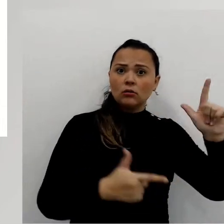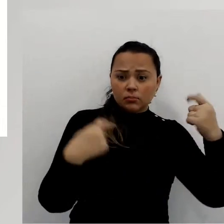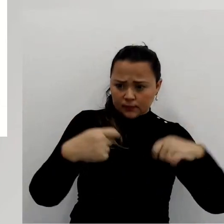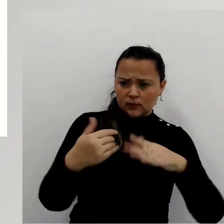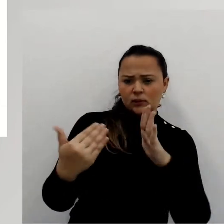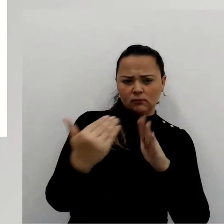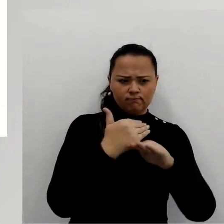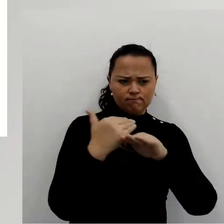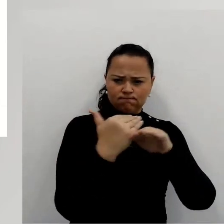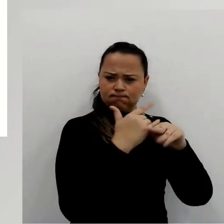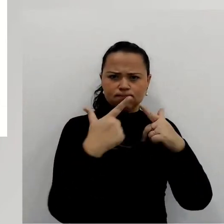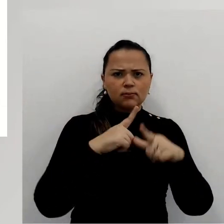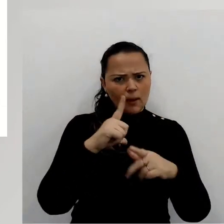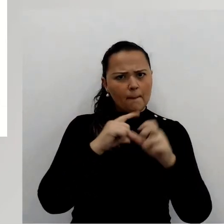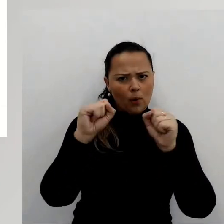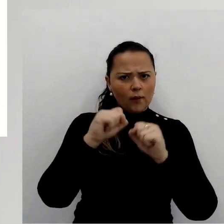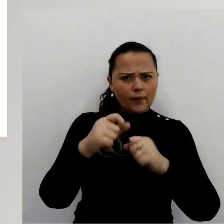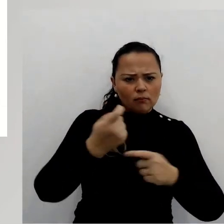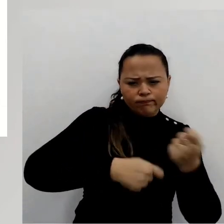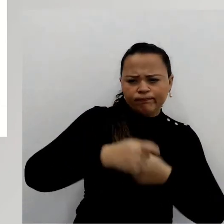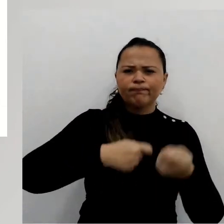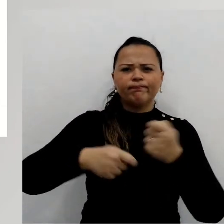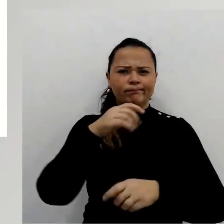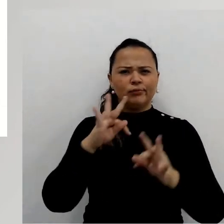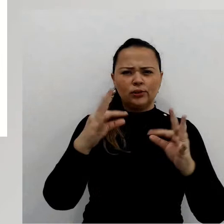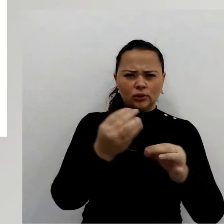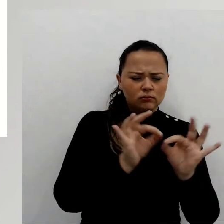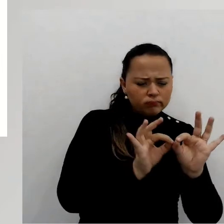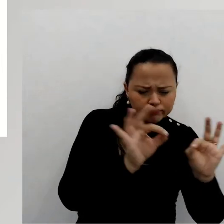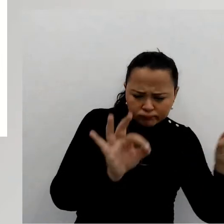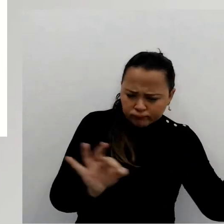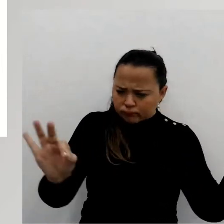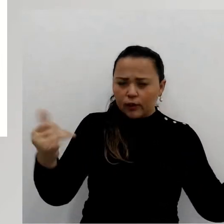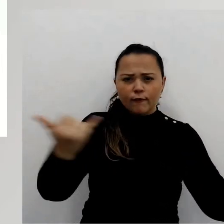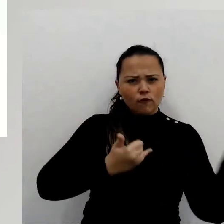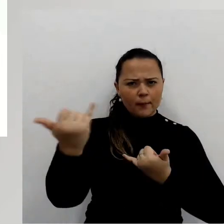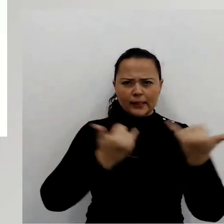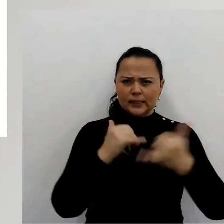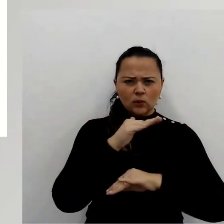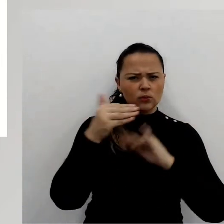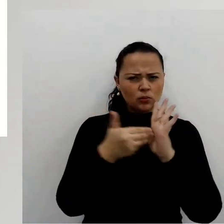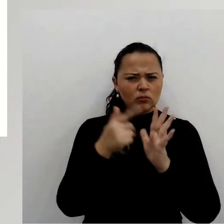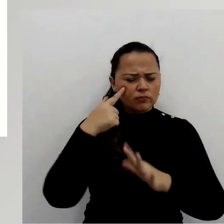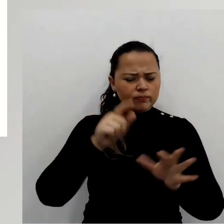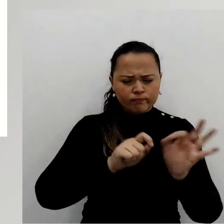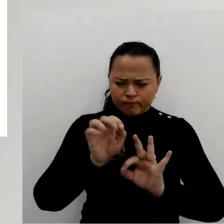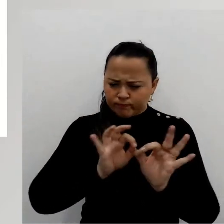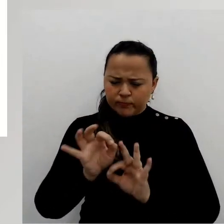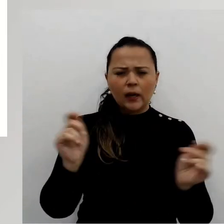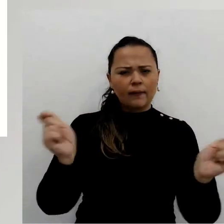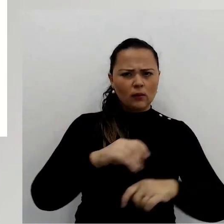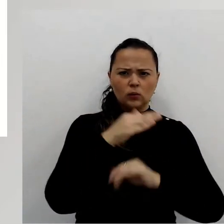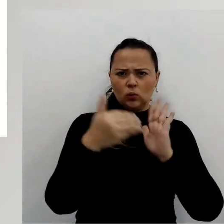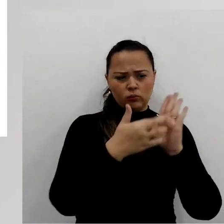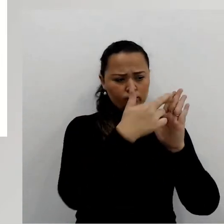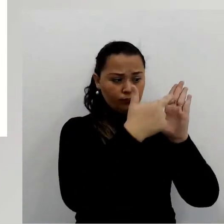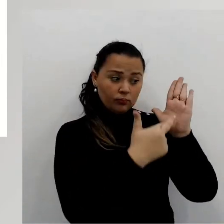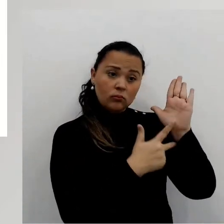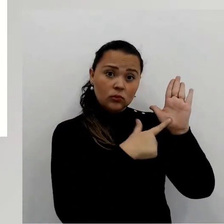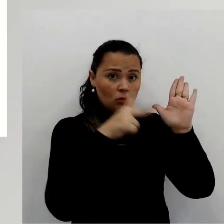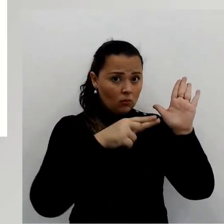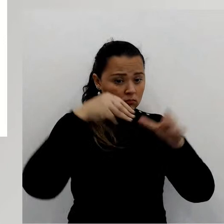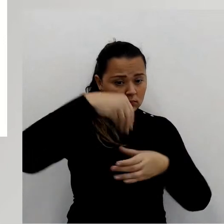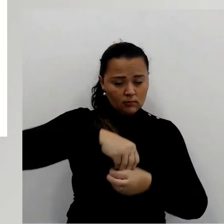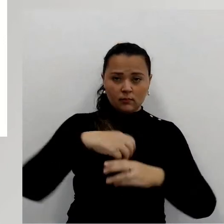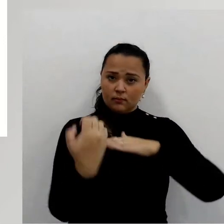map the information that they're giving you to the requirements of your internal processes. And the good news is, once you've done that